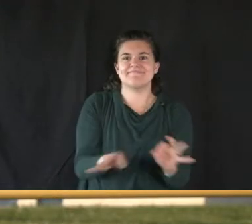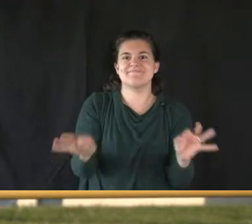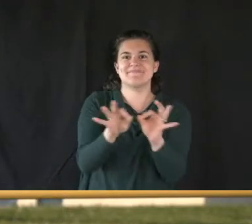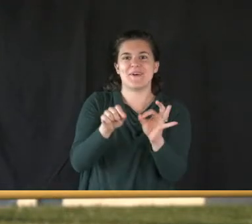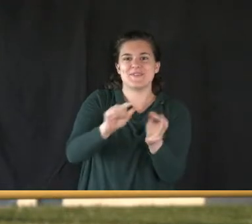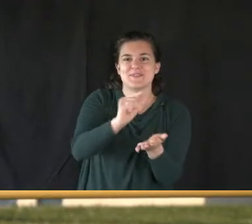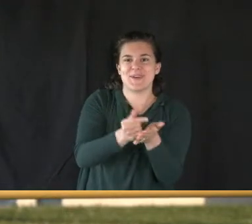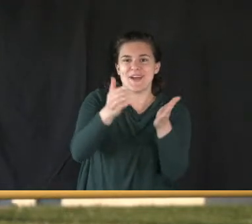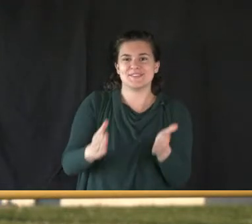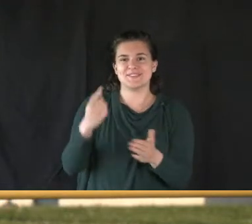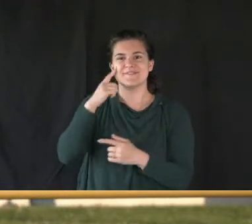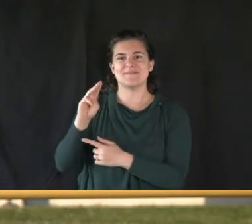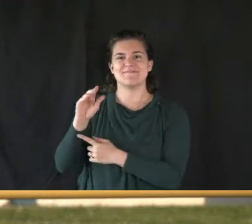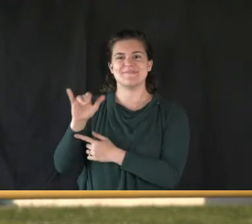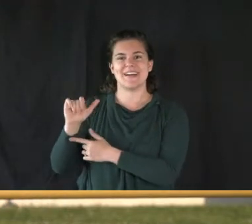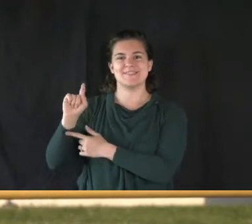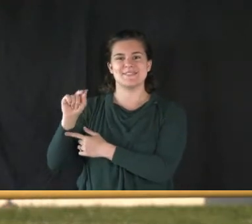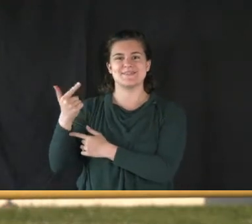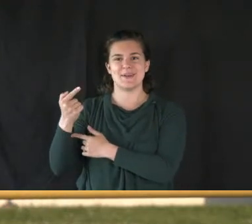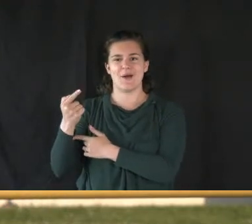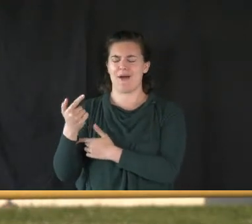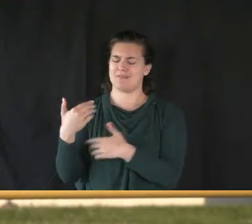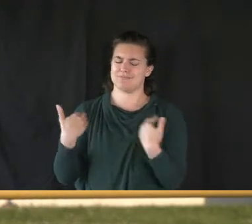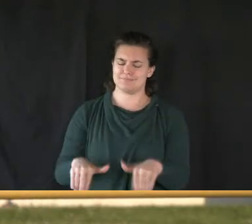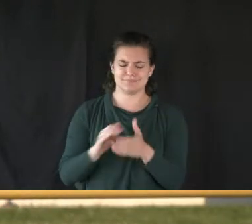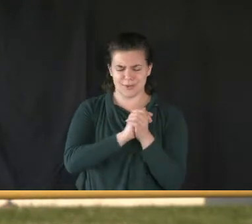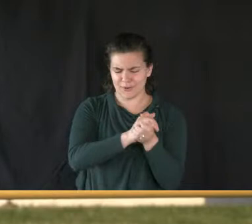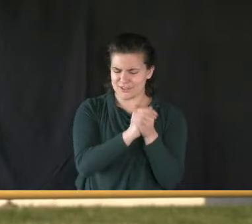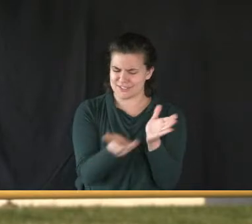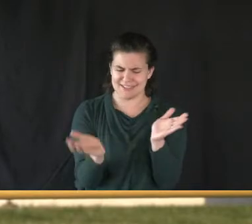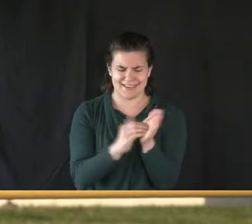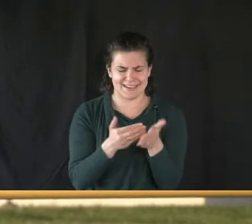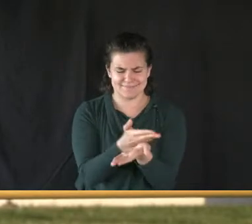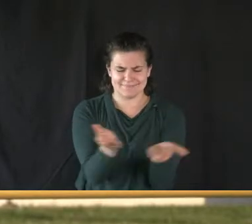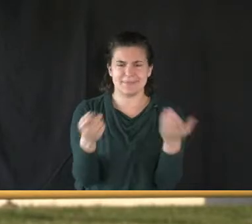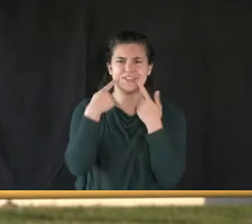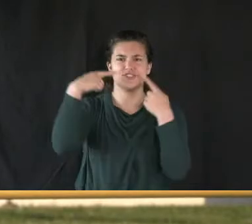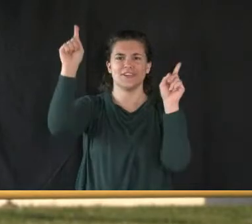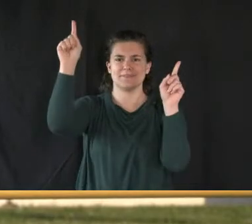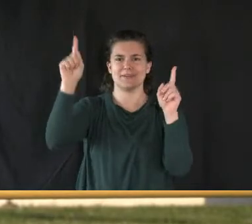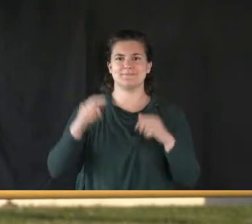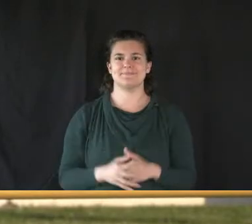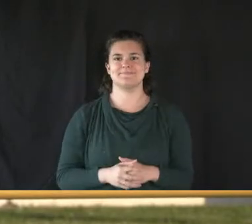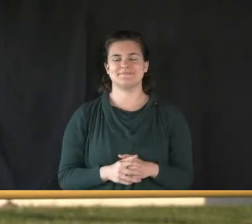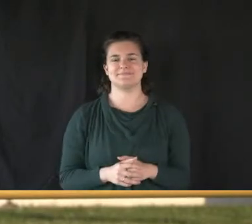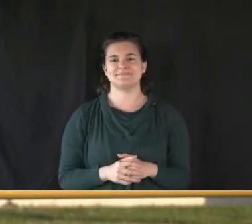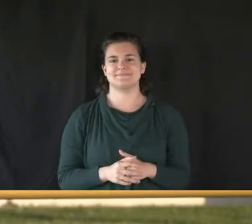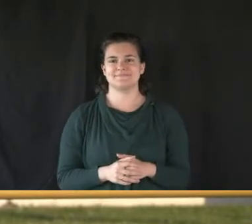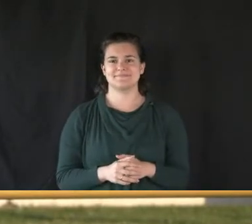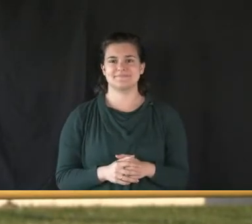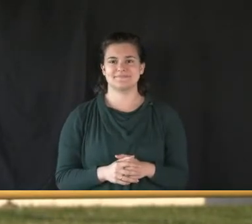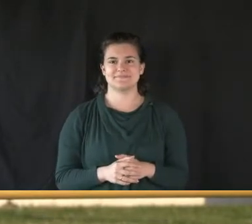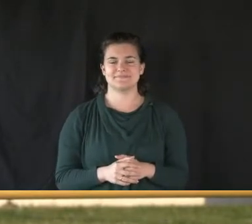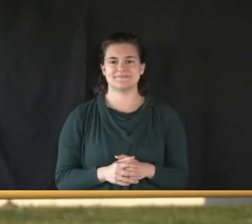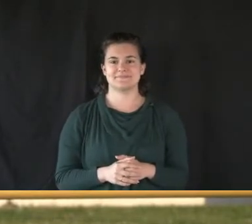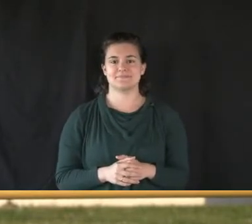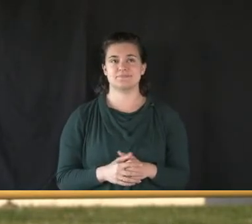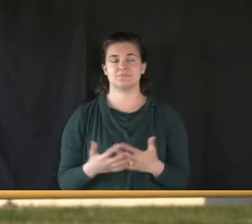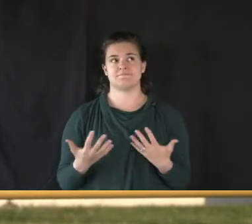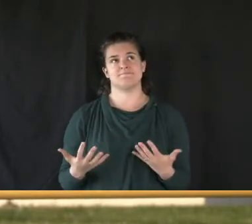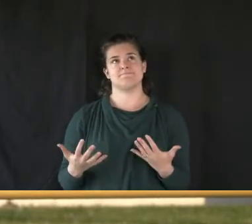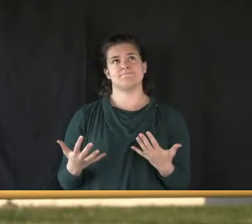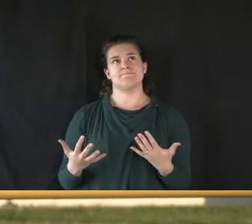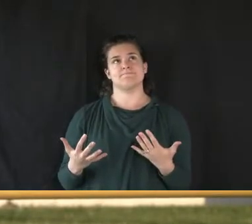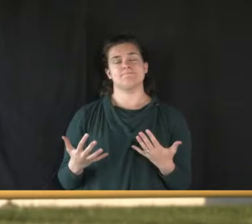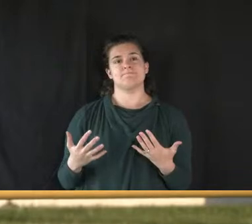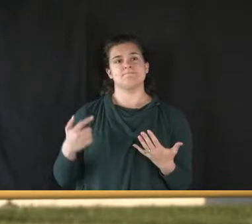May 2021. Congratulations again on your achievement. It's been nearly 8 years